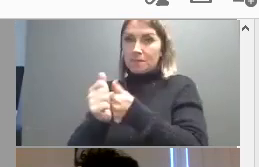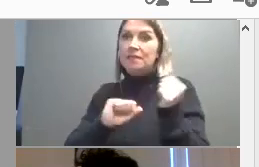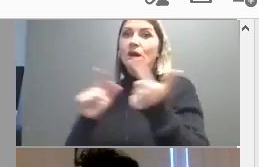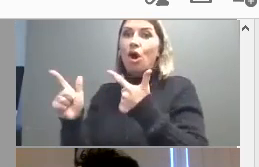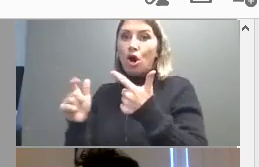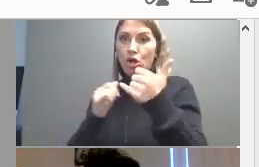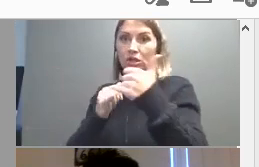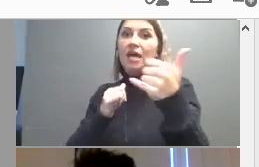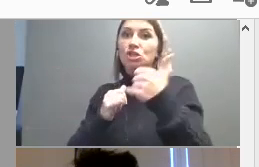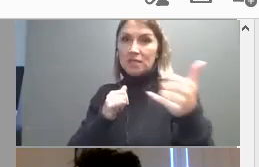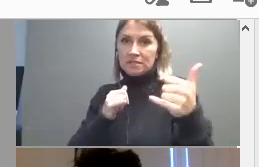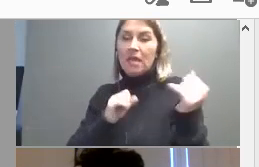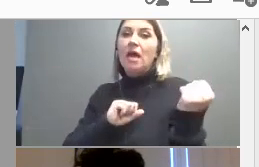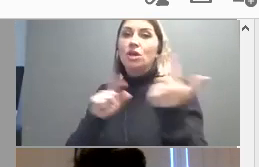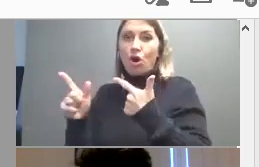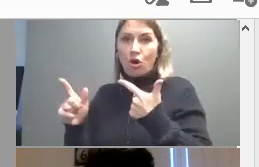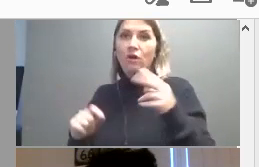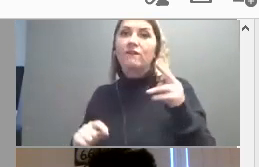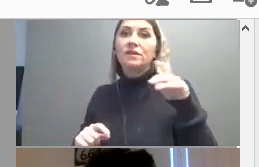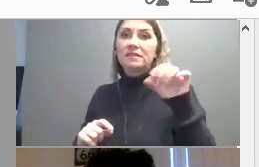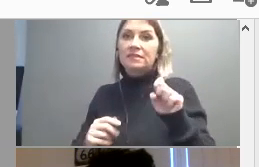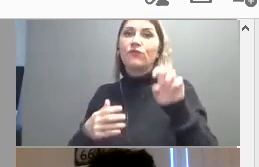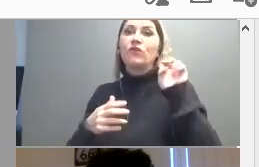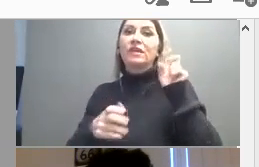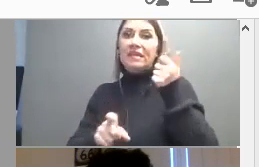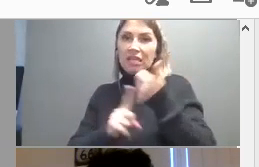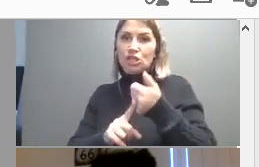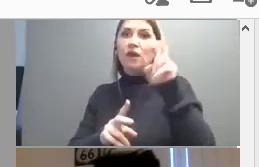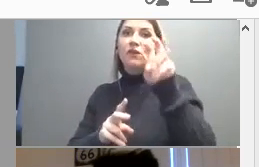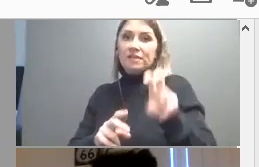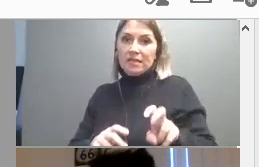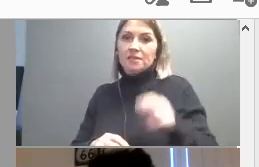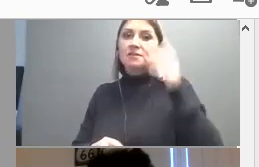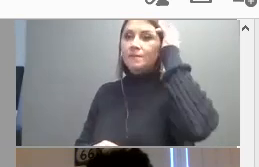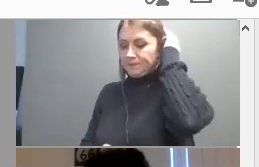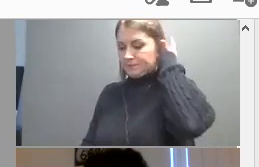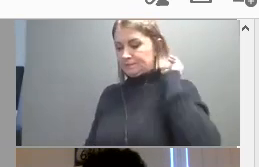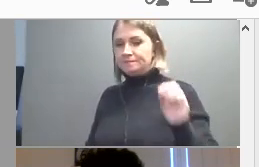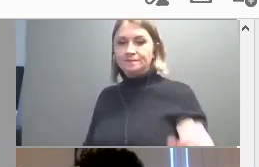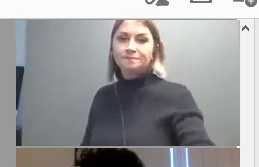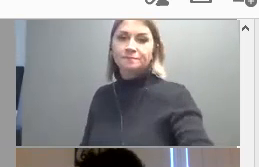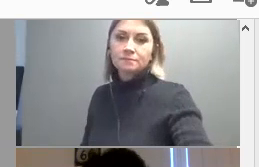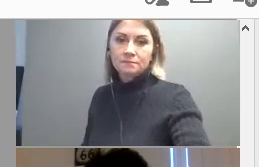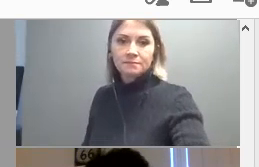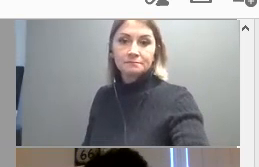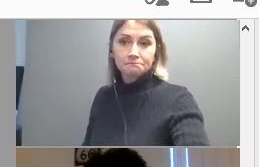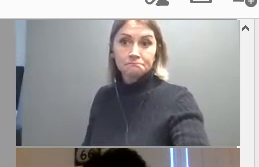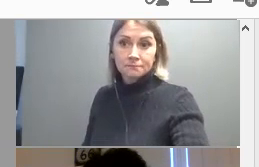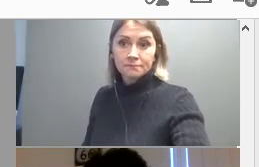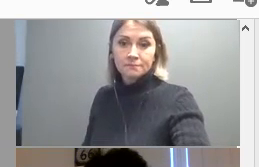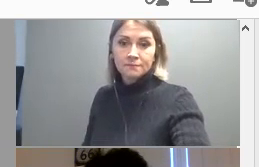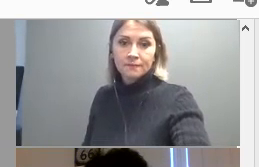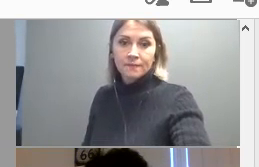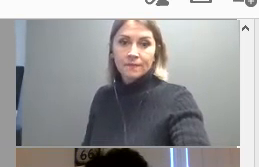all vertices every iteration all the time for v-1 iterations, right? So